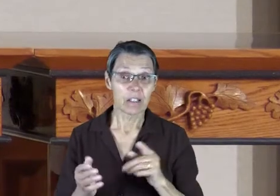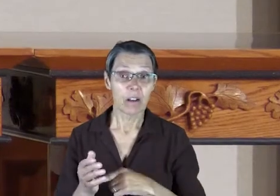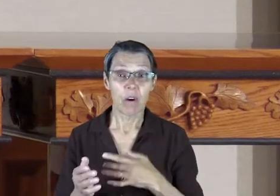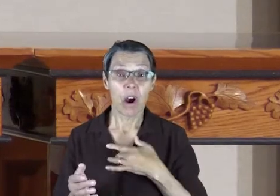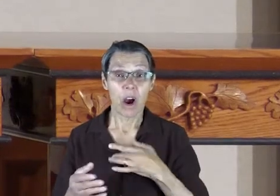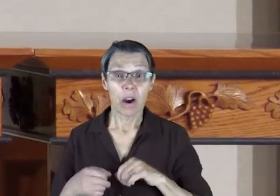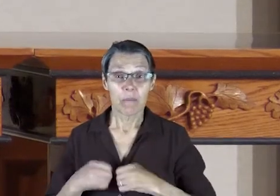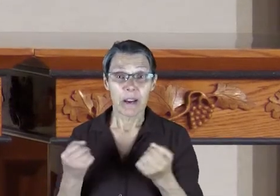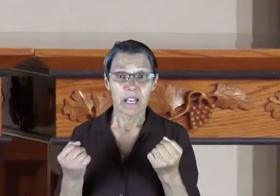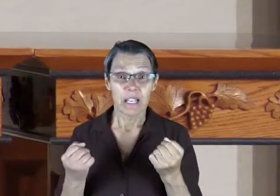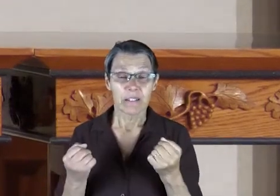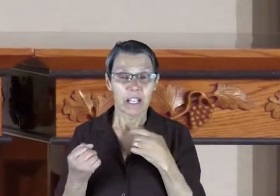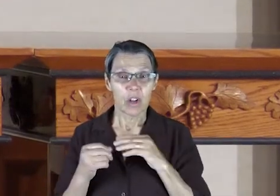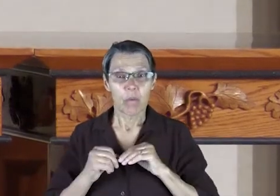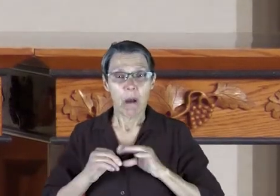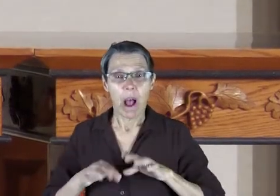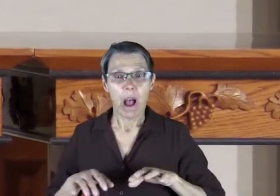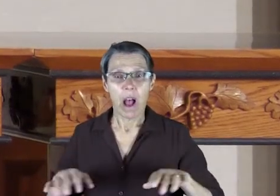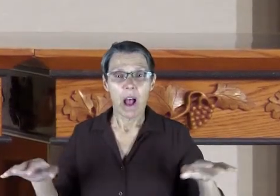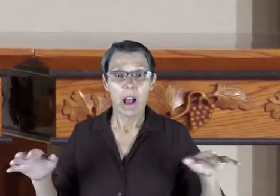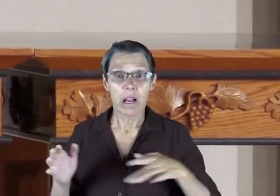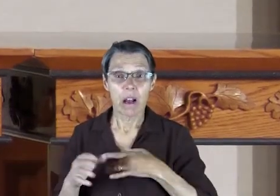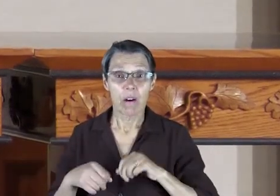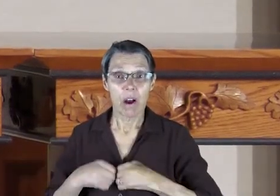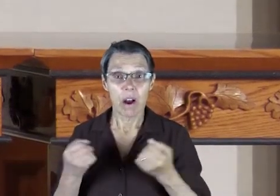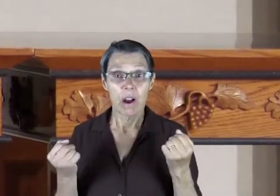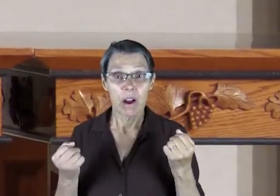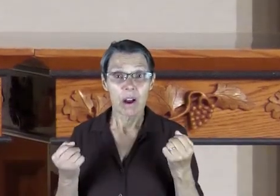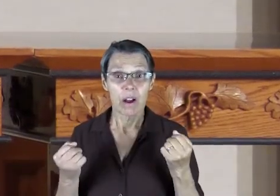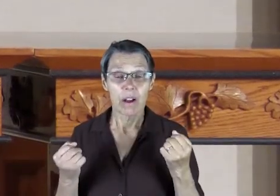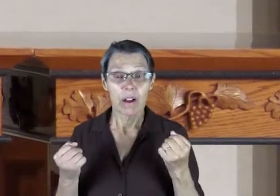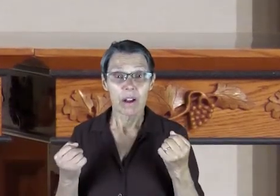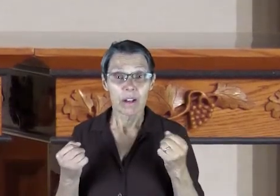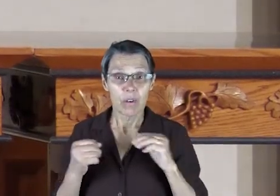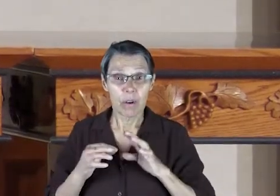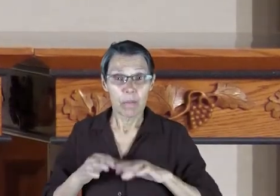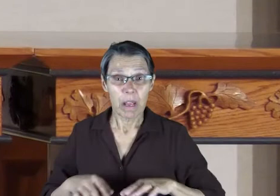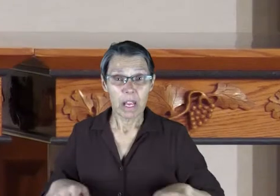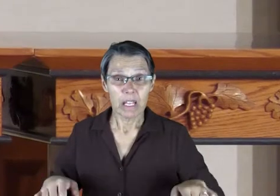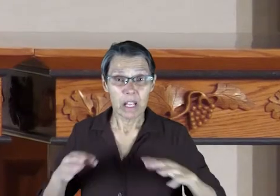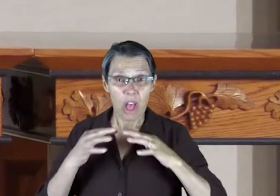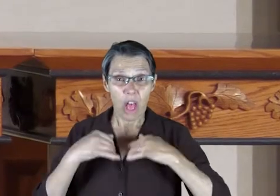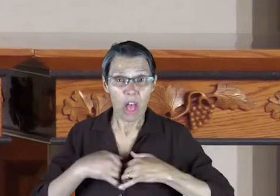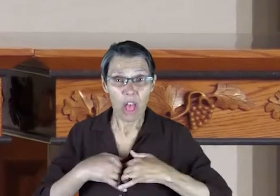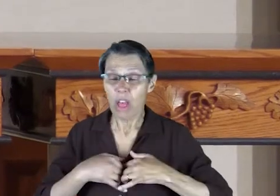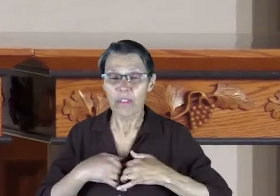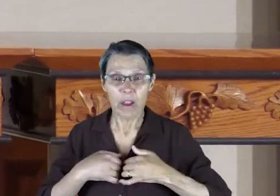when our hearts break and we allow it, God will help our hearts to break open.